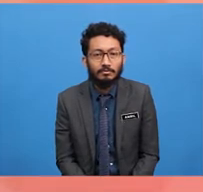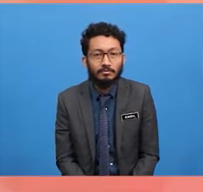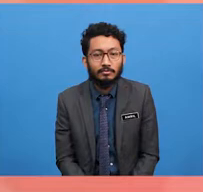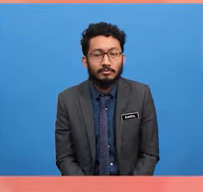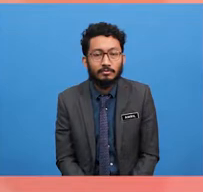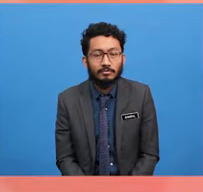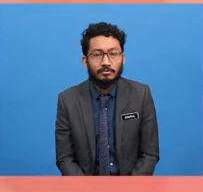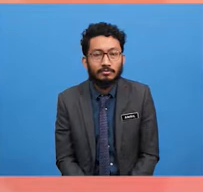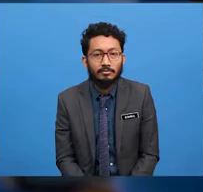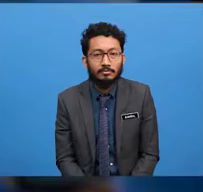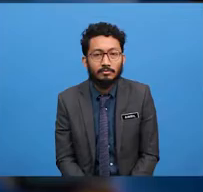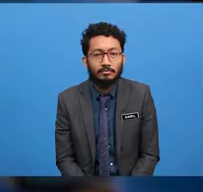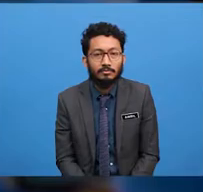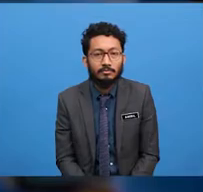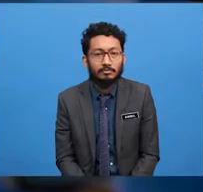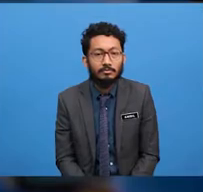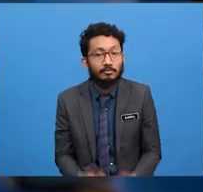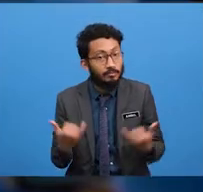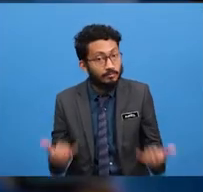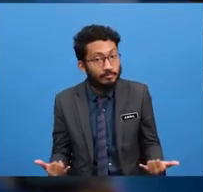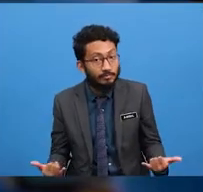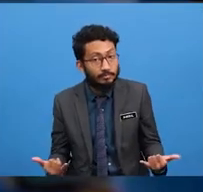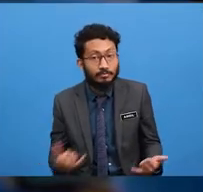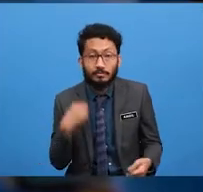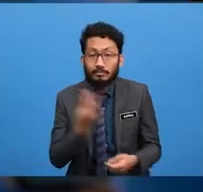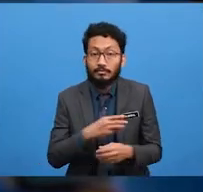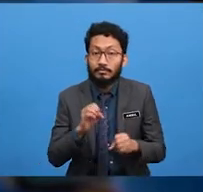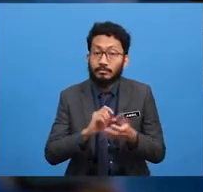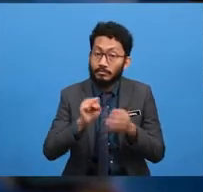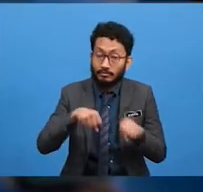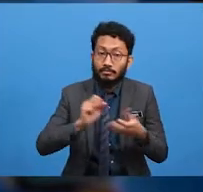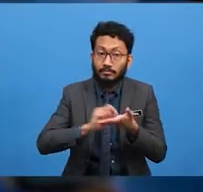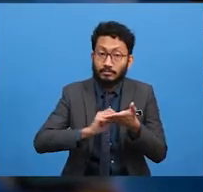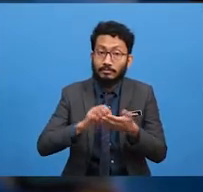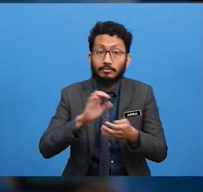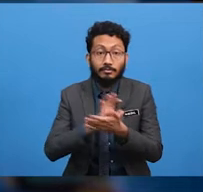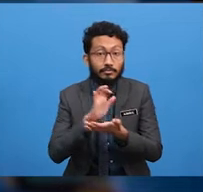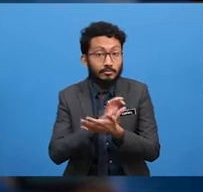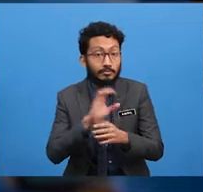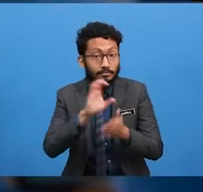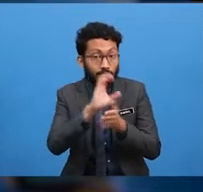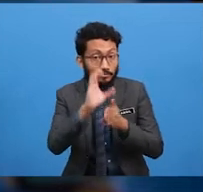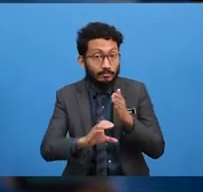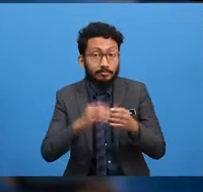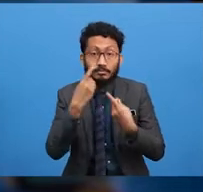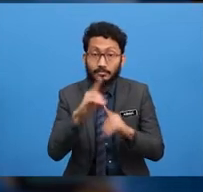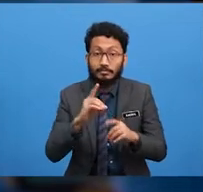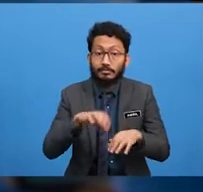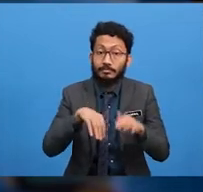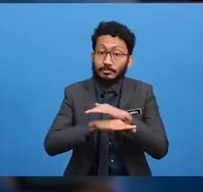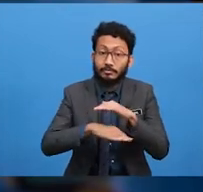that. So now we can write a complete reply based on the